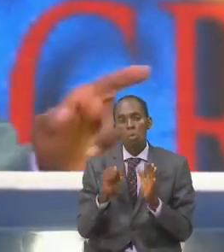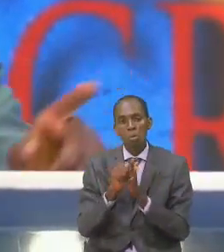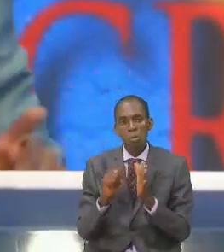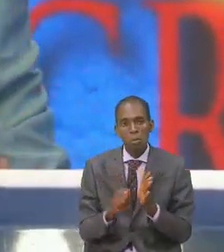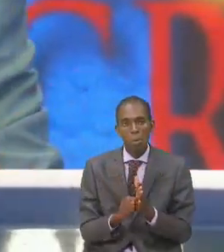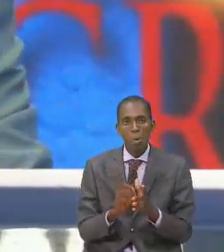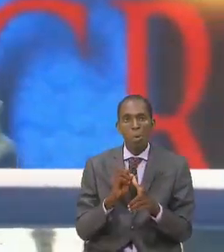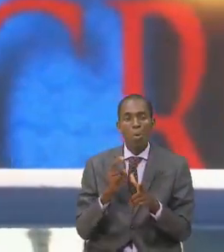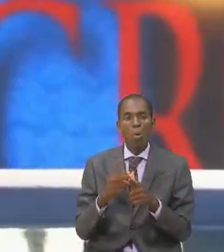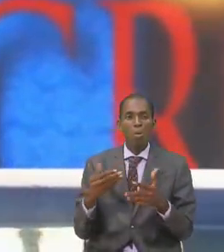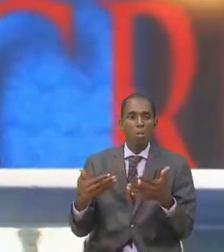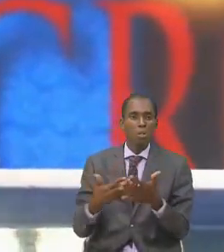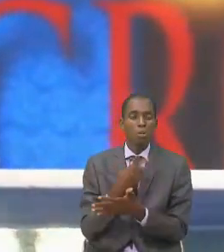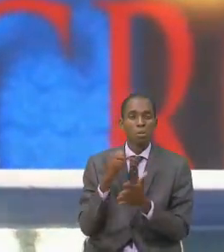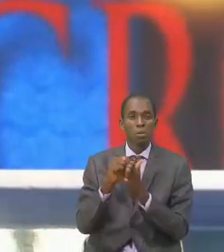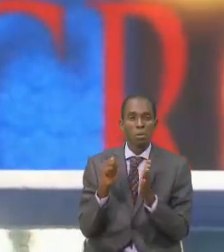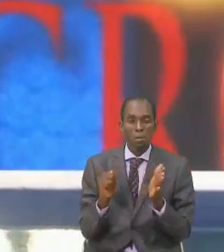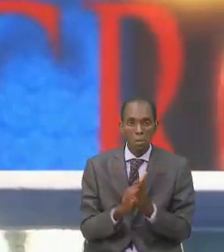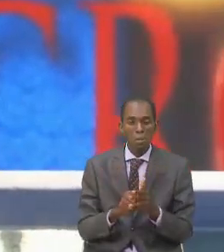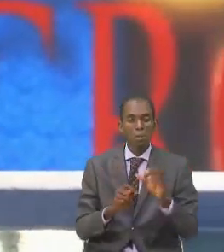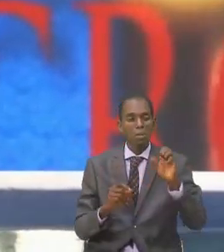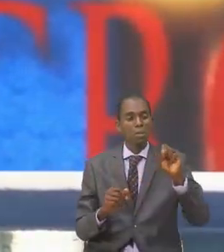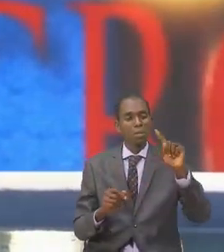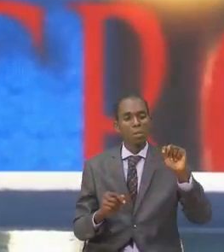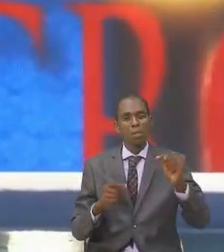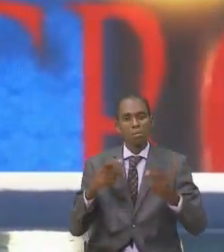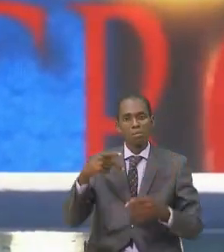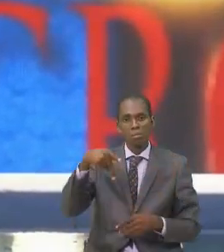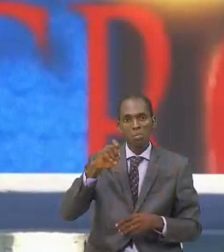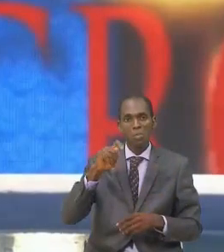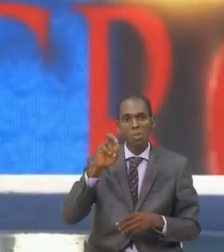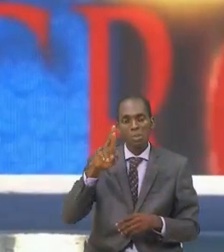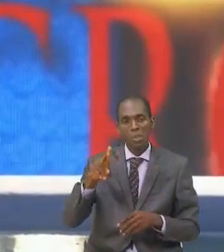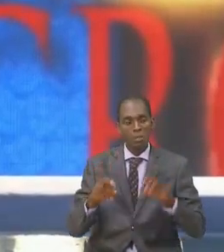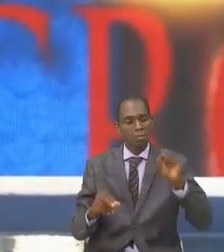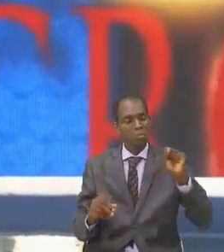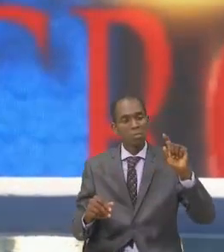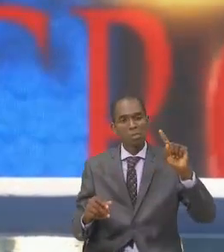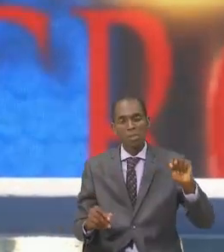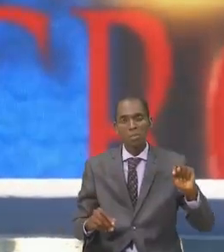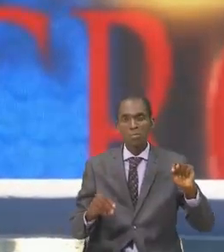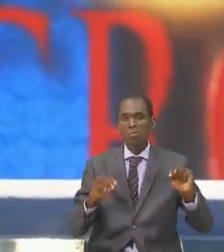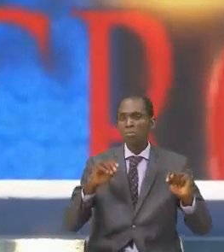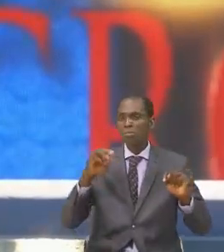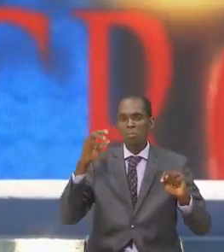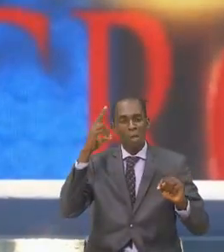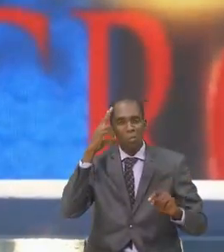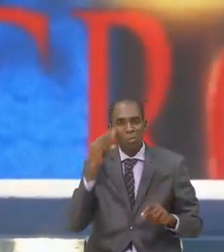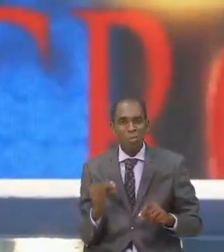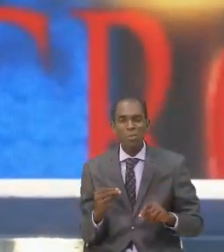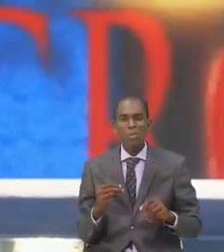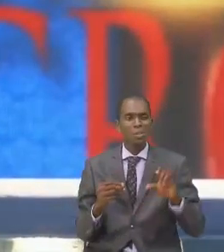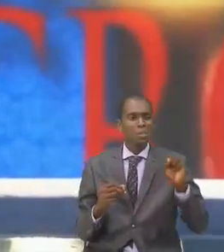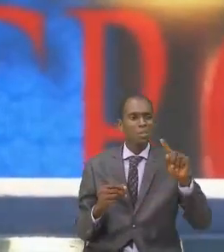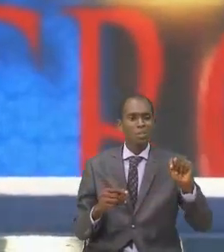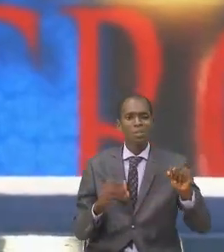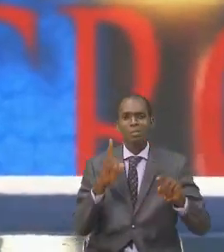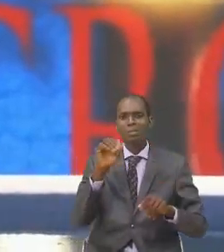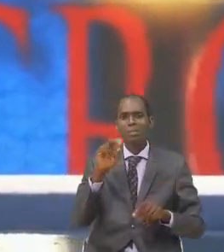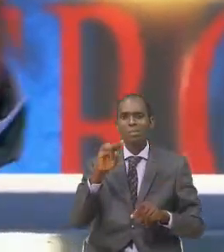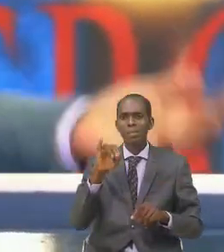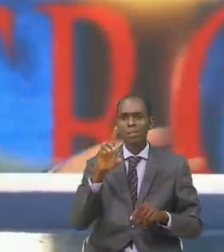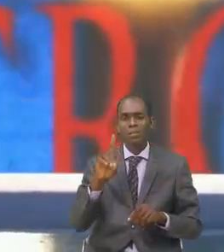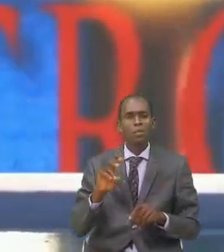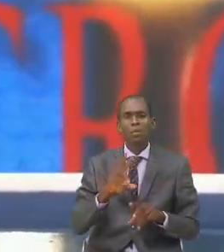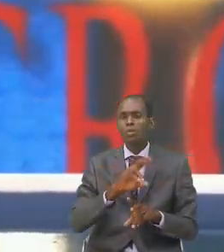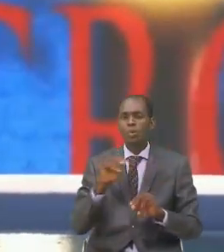No other man, whether in the Old Testament, in the New Testament, Saint Peter, Saint Paul, Saint Augustine,